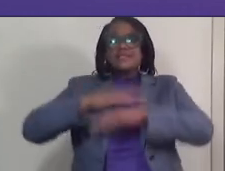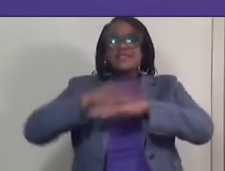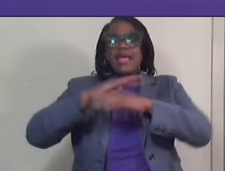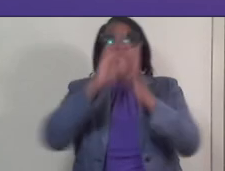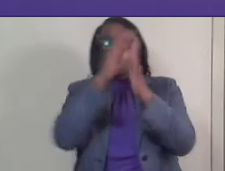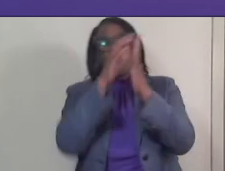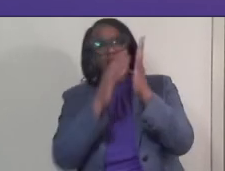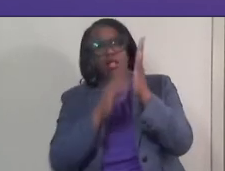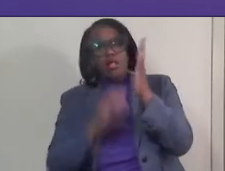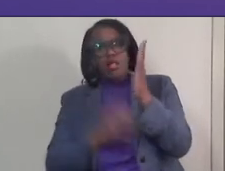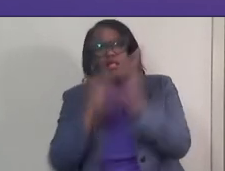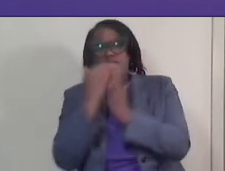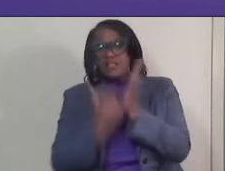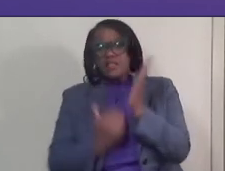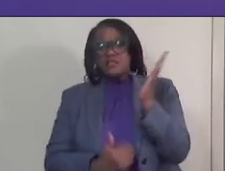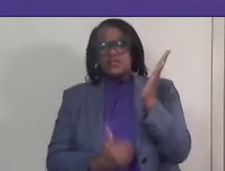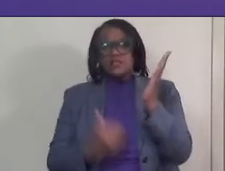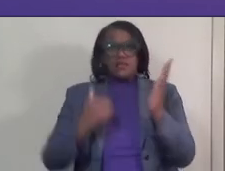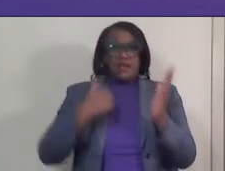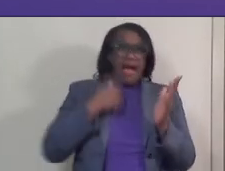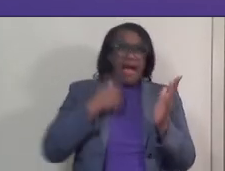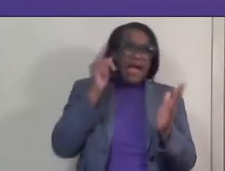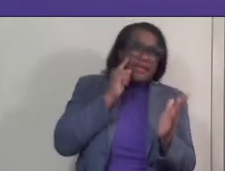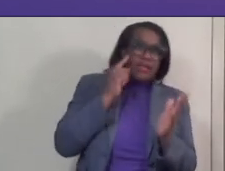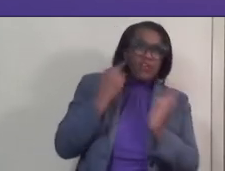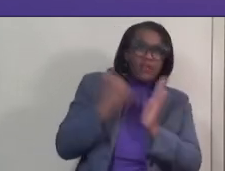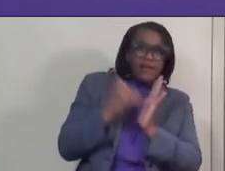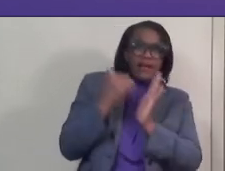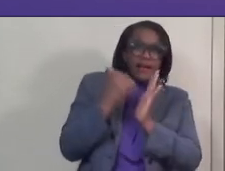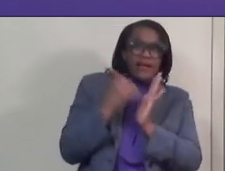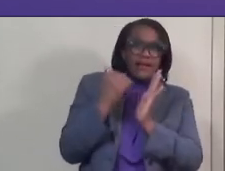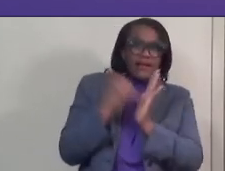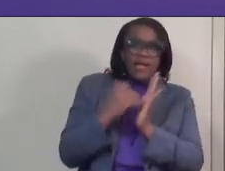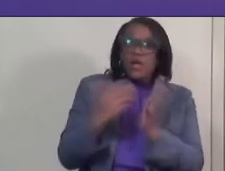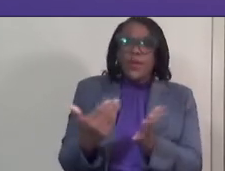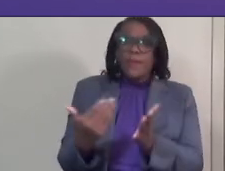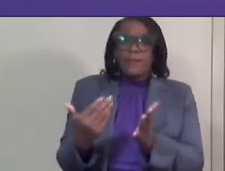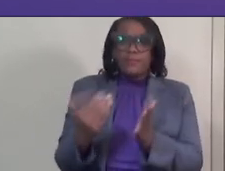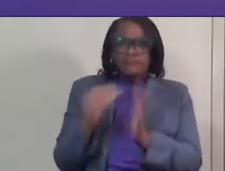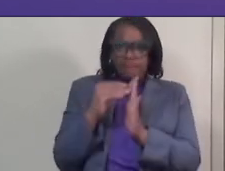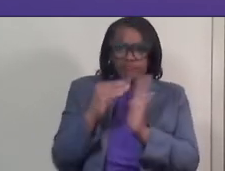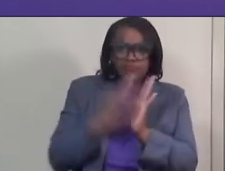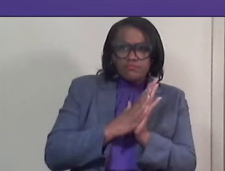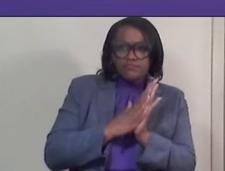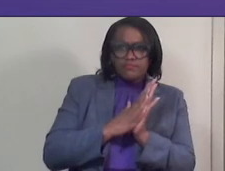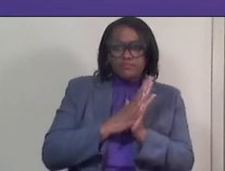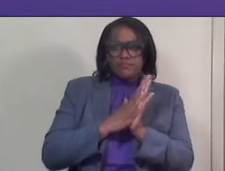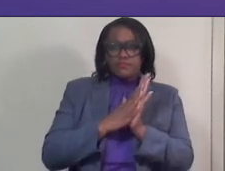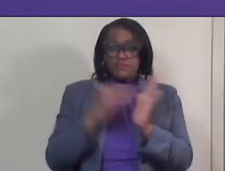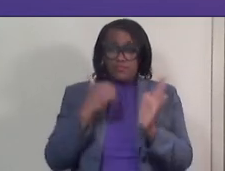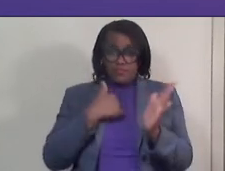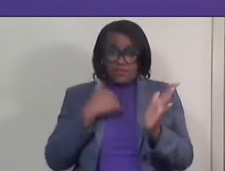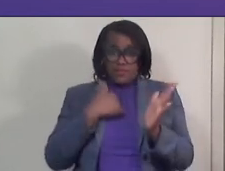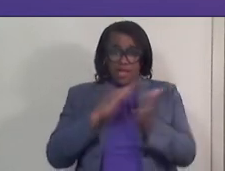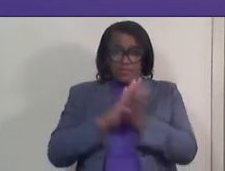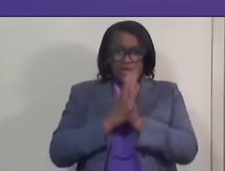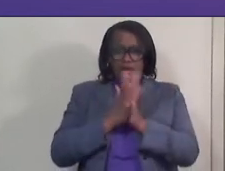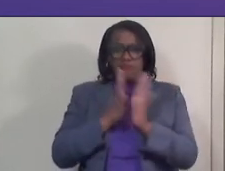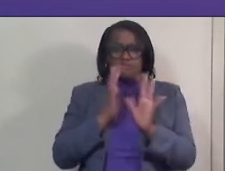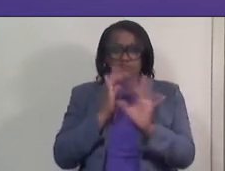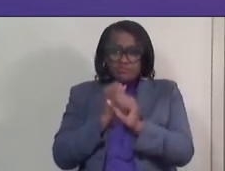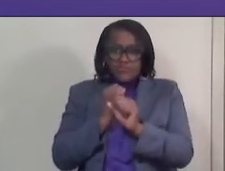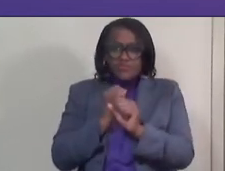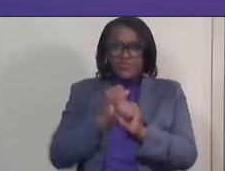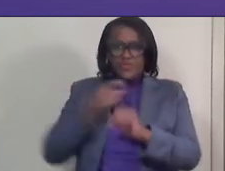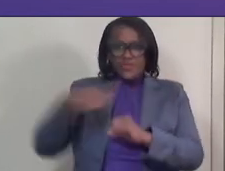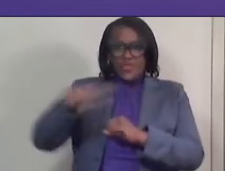like what do I keep hearing over and over, and I become attracted to those